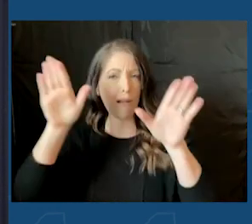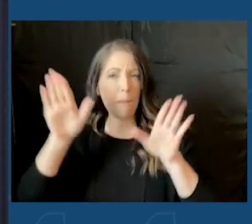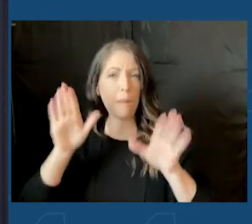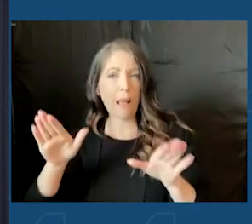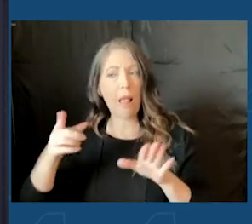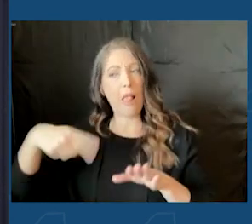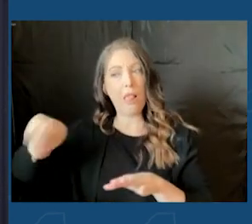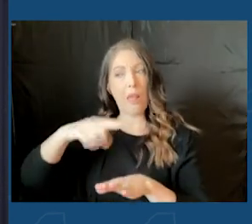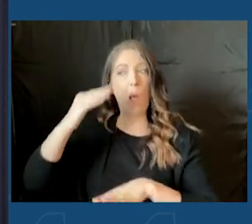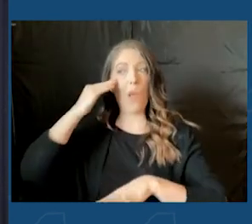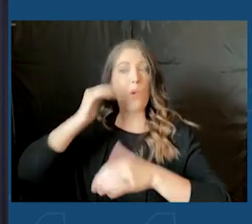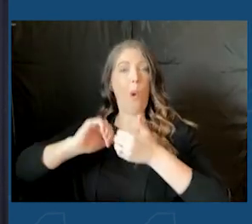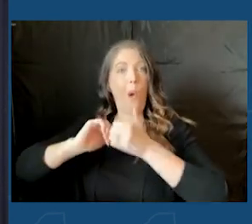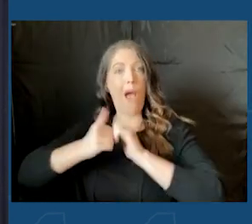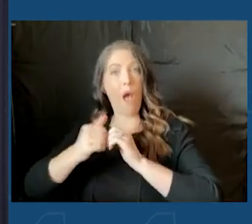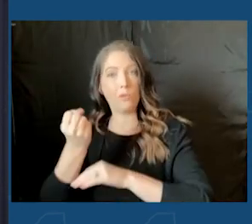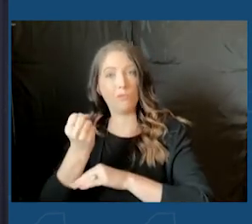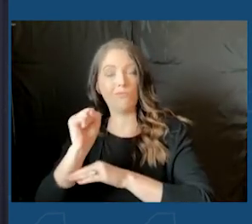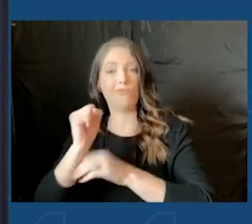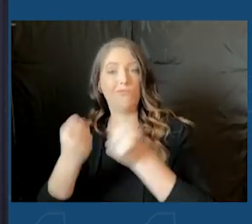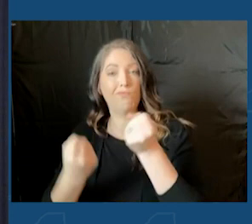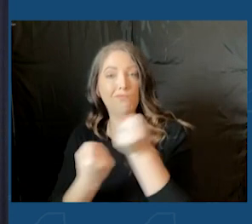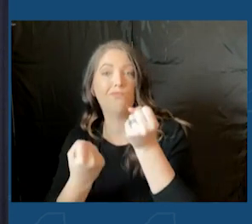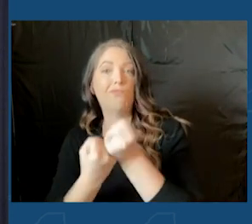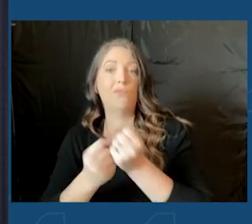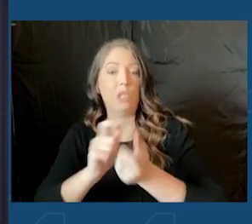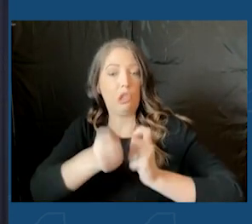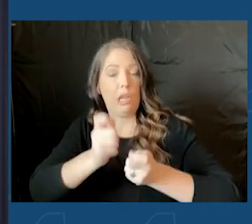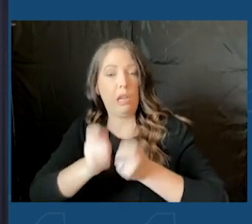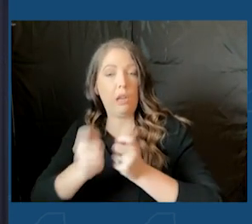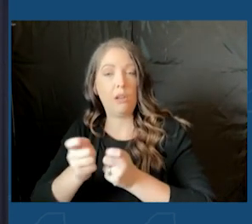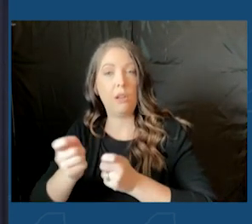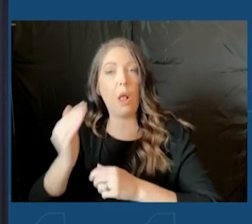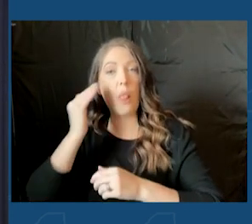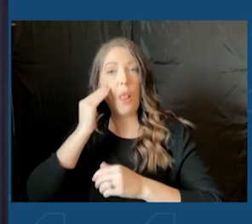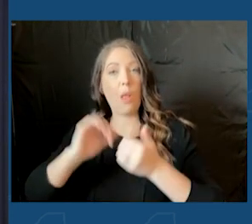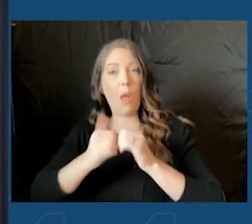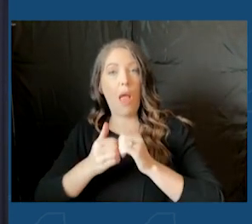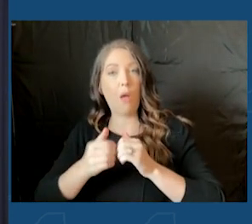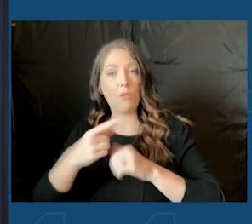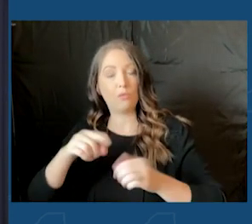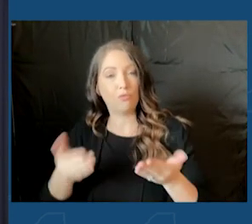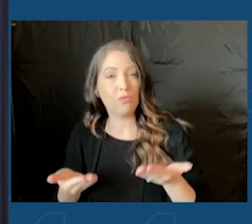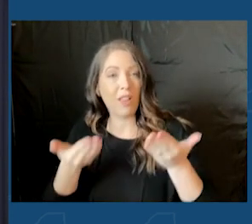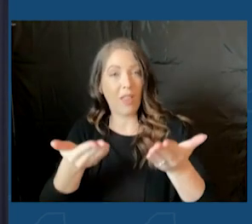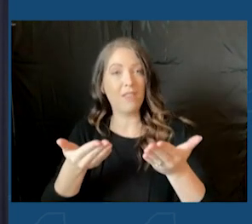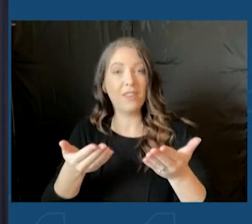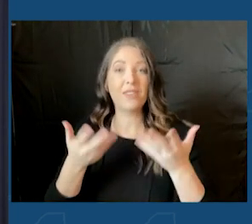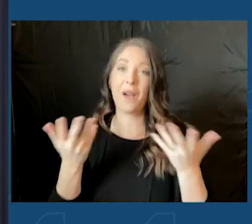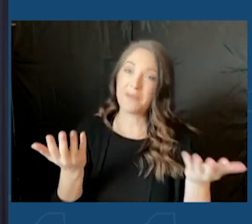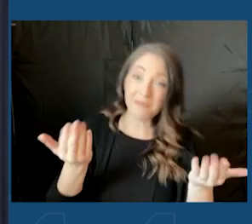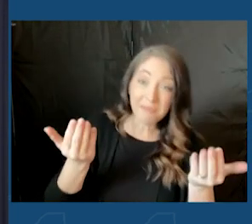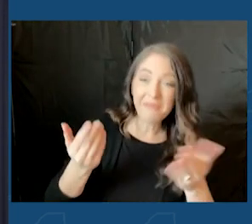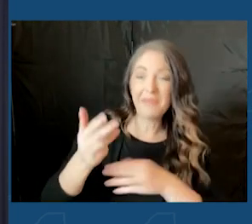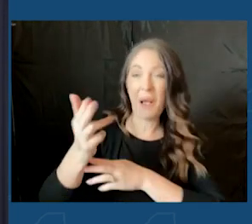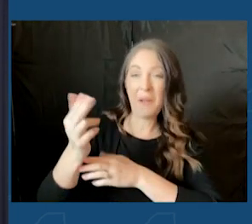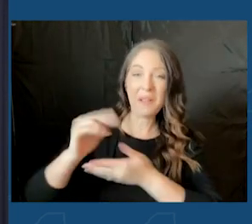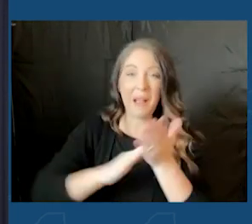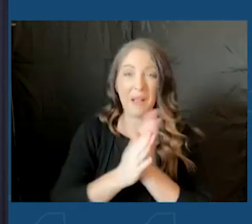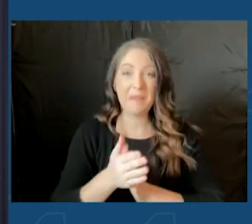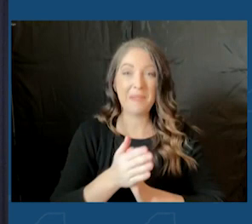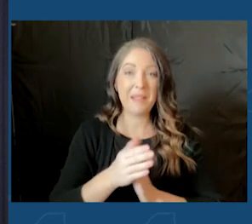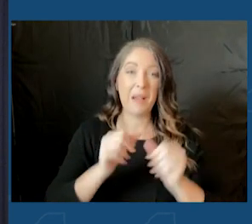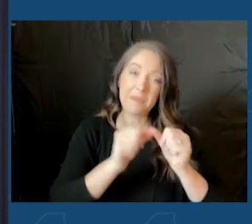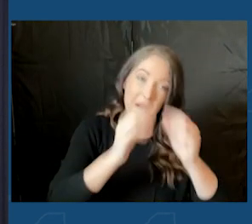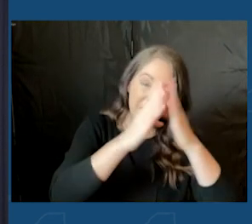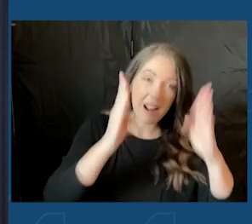advocate for these changes and then also, of course, knows how to deliver. So we're expecting you all to deliver. Let's get some hotels converted to permanent housing as quickly as